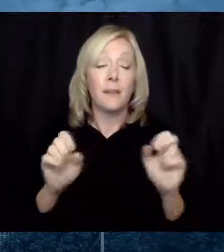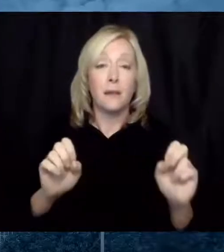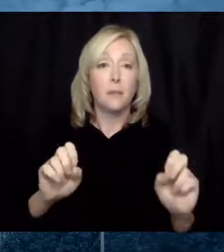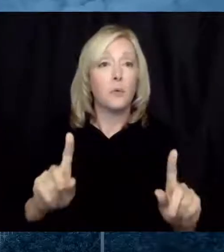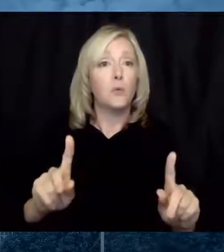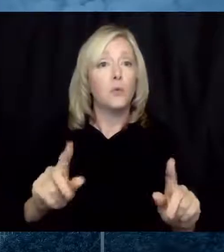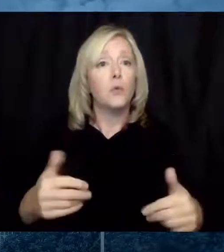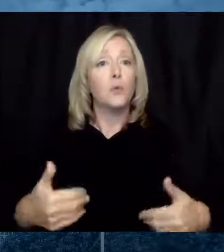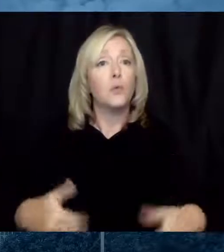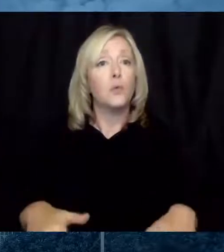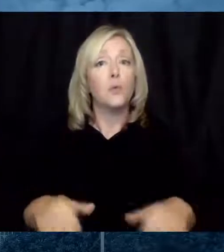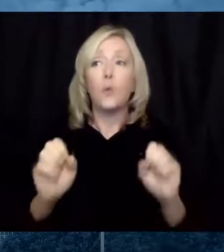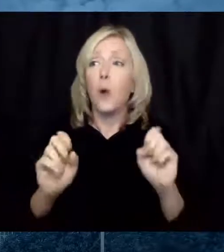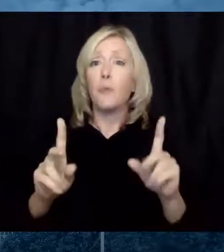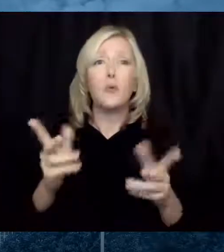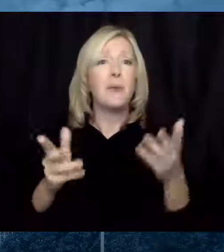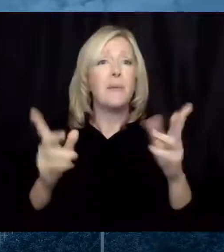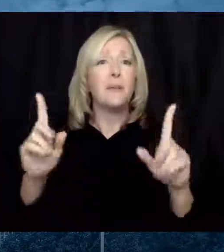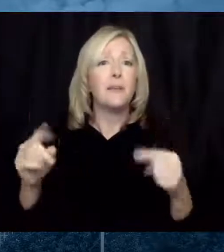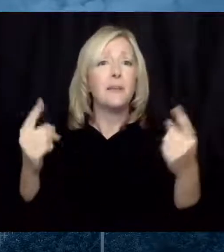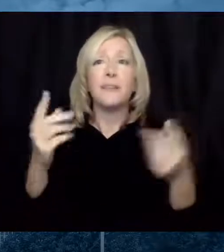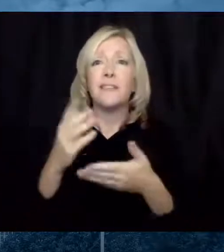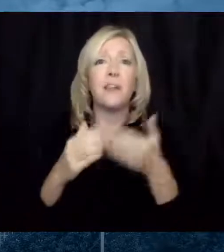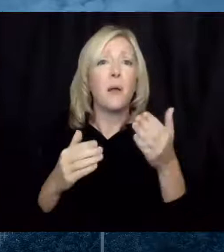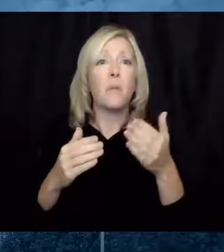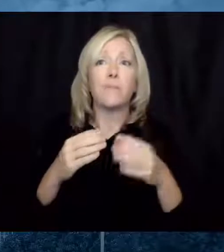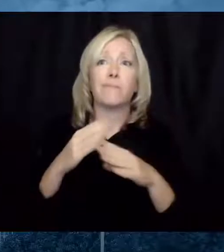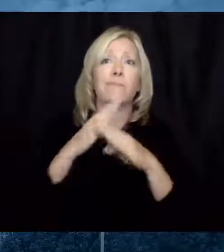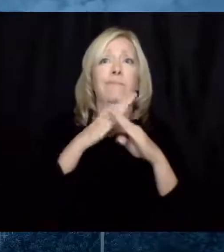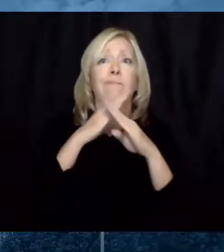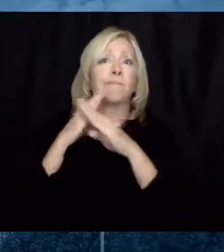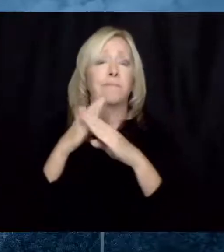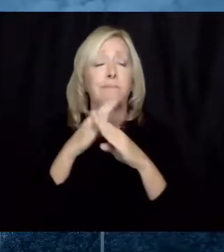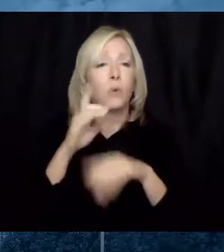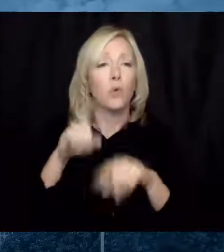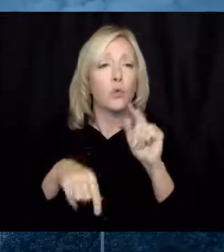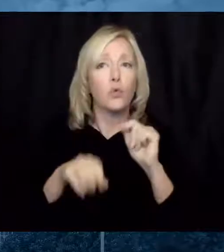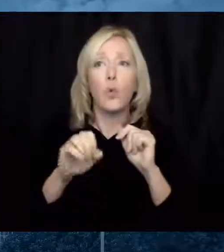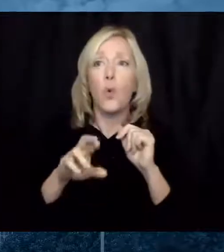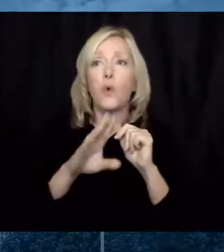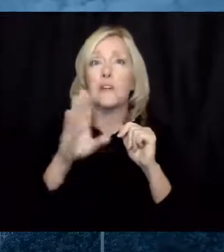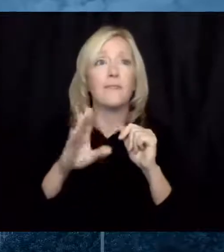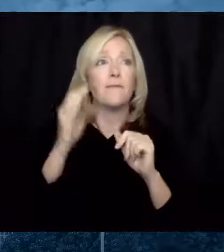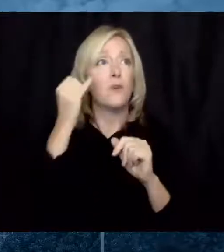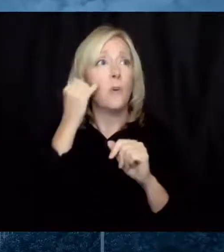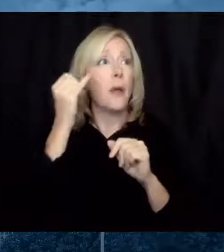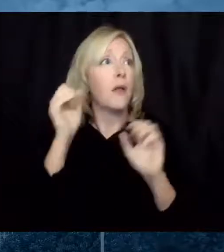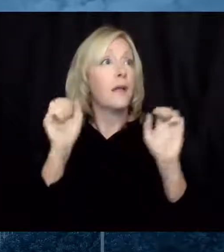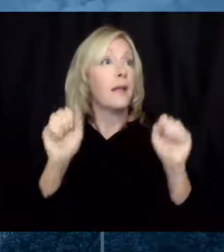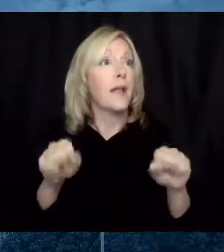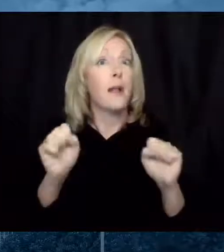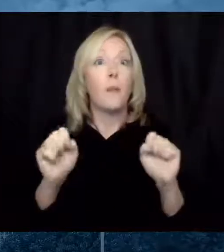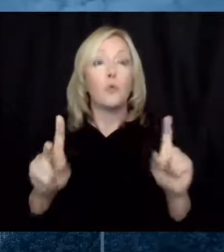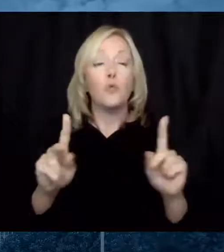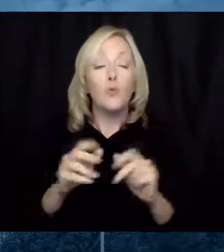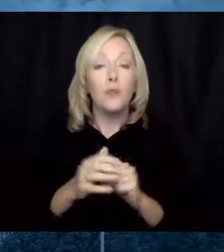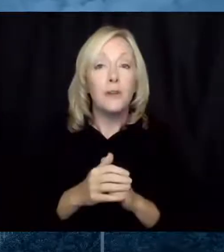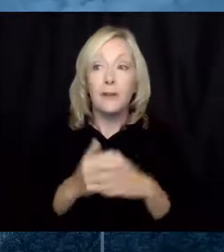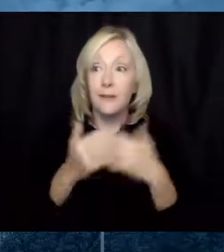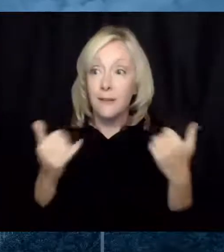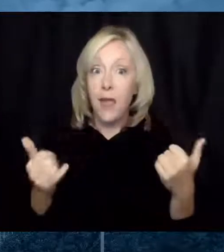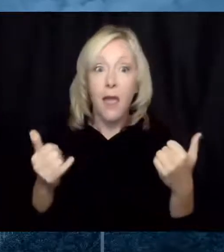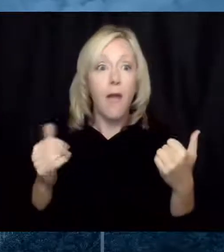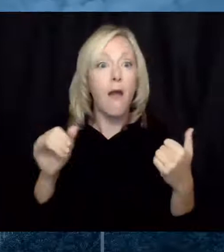who maybe never had the opportunity before or thought to have the opportunity to find a dream that they may have not ever saw